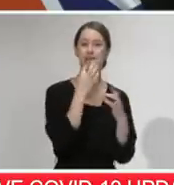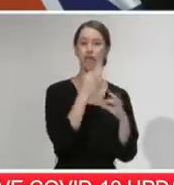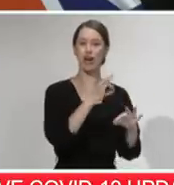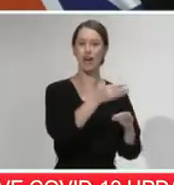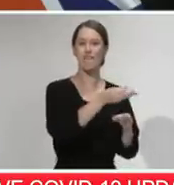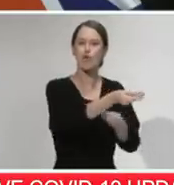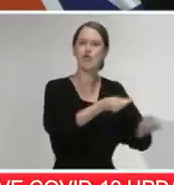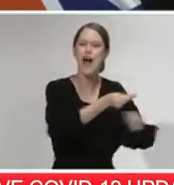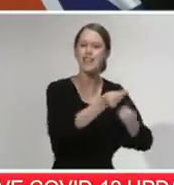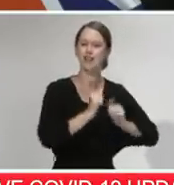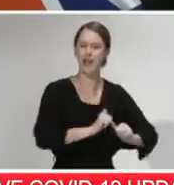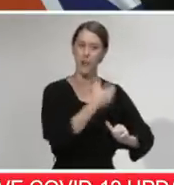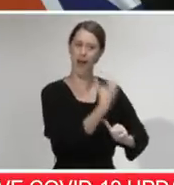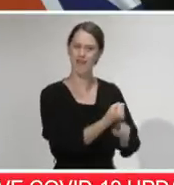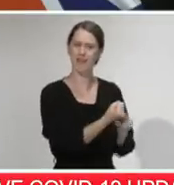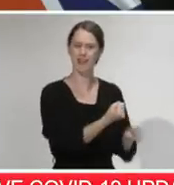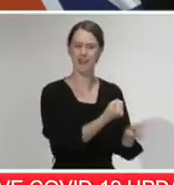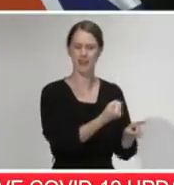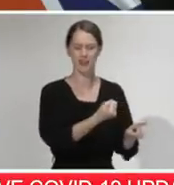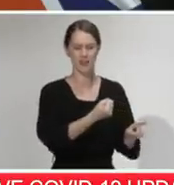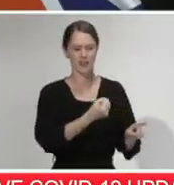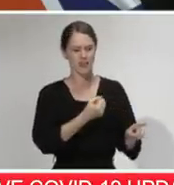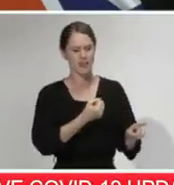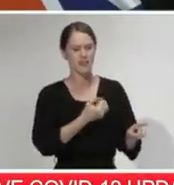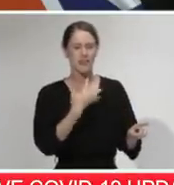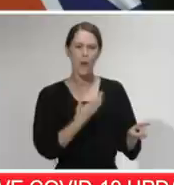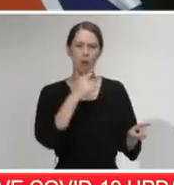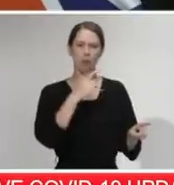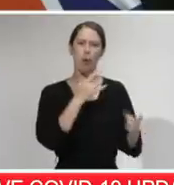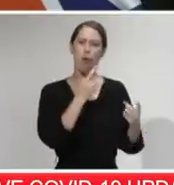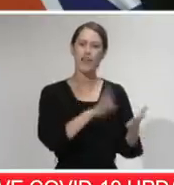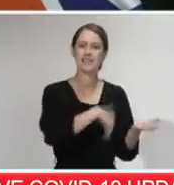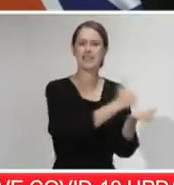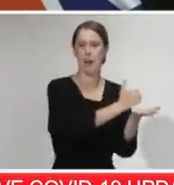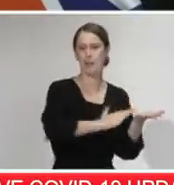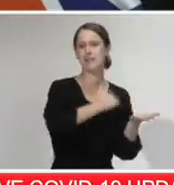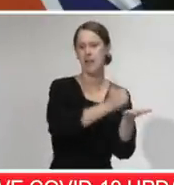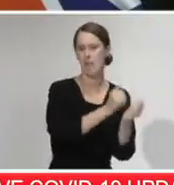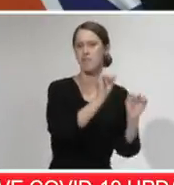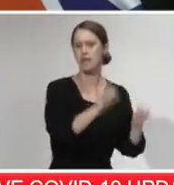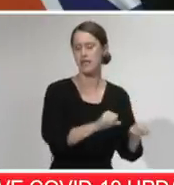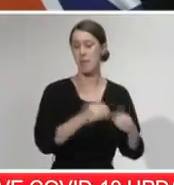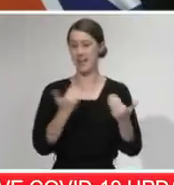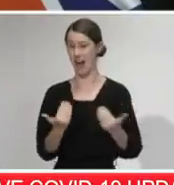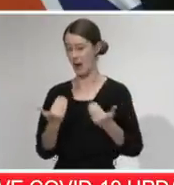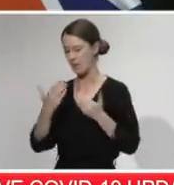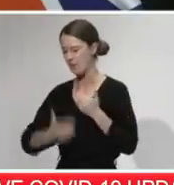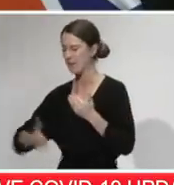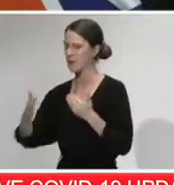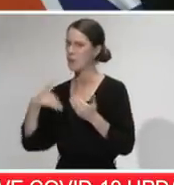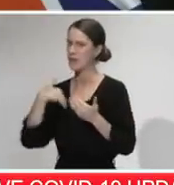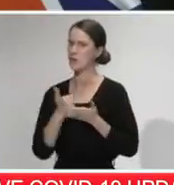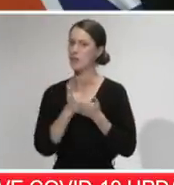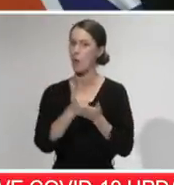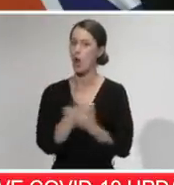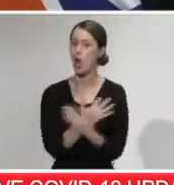The foundations for more New Zealanders enrolling in vocational education have already been put in place. But we know we will need to do much more to support